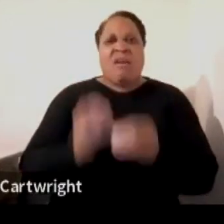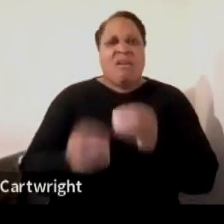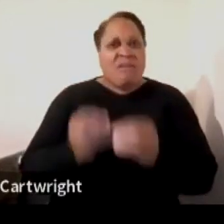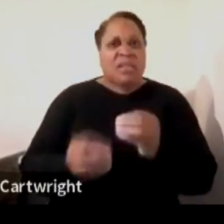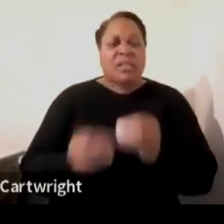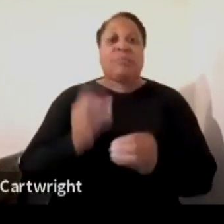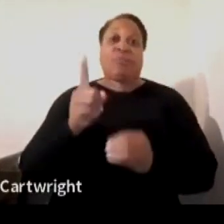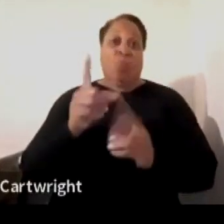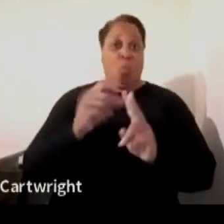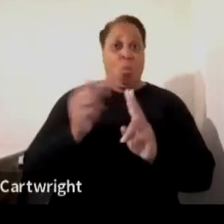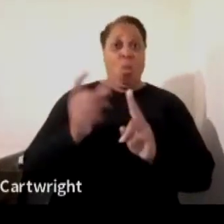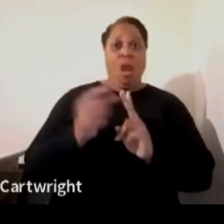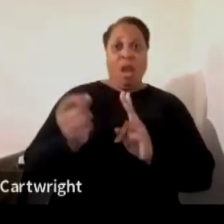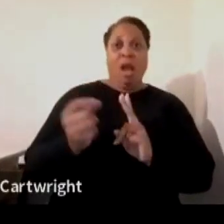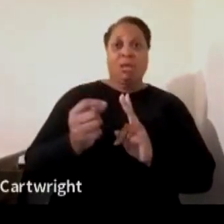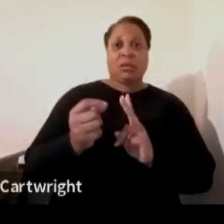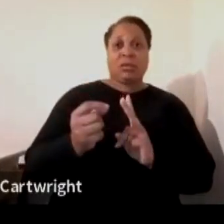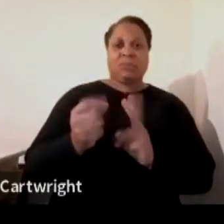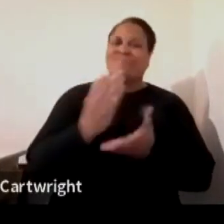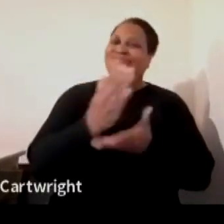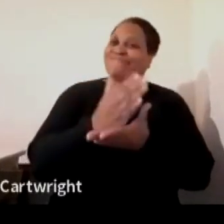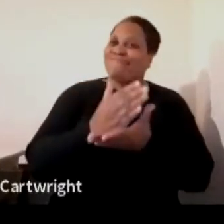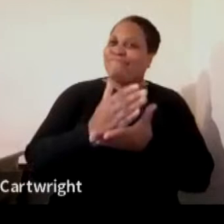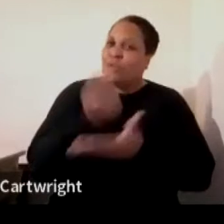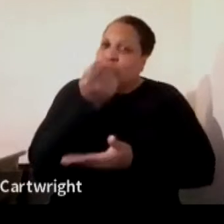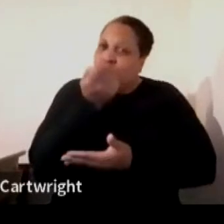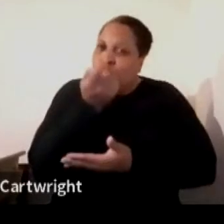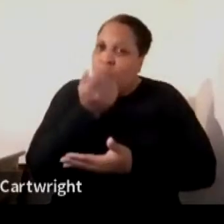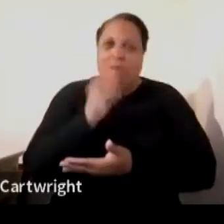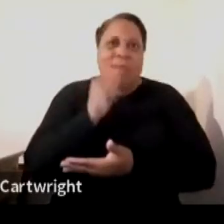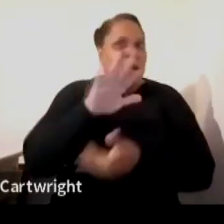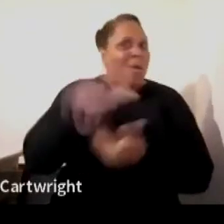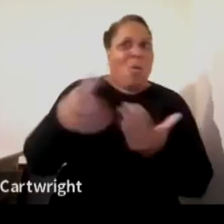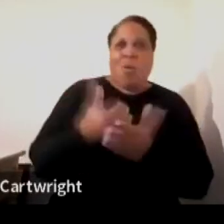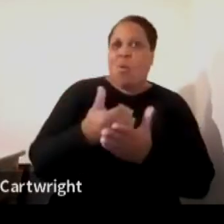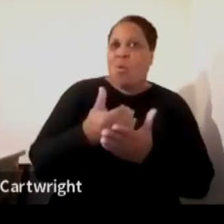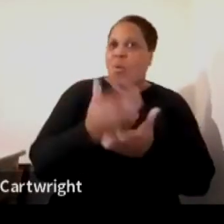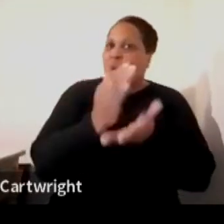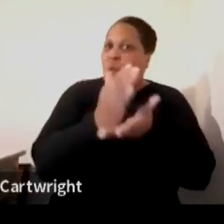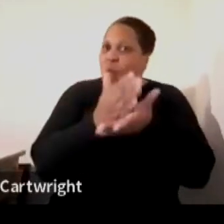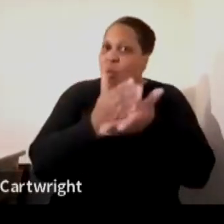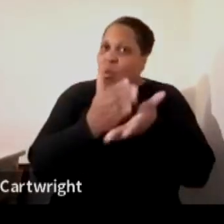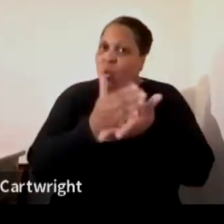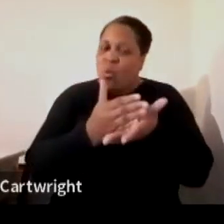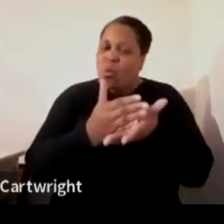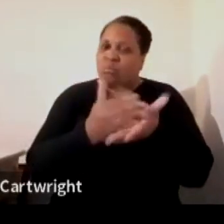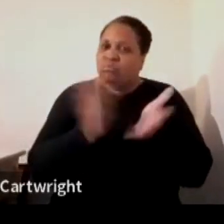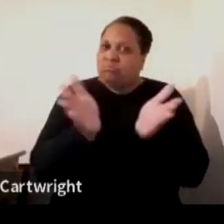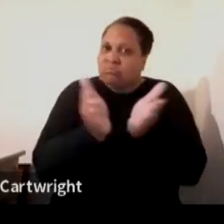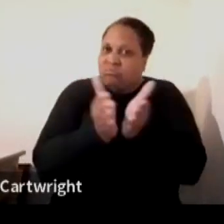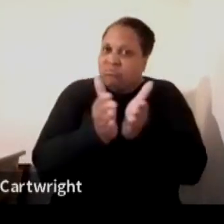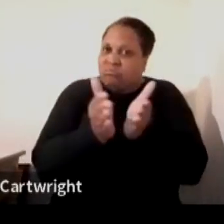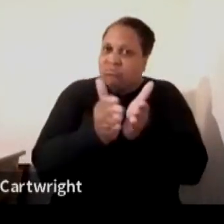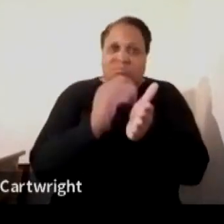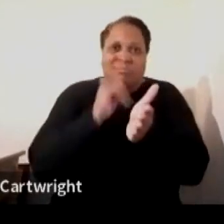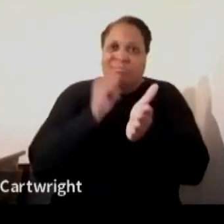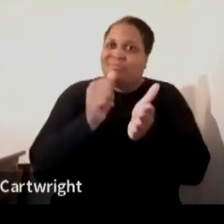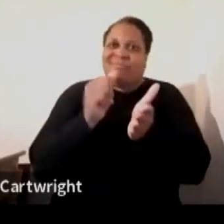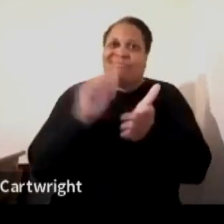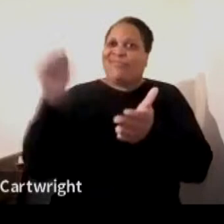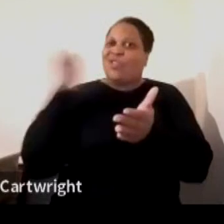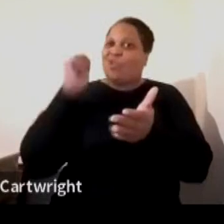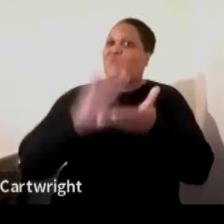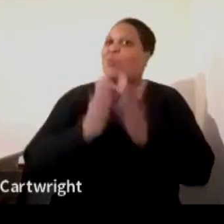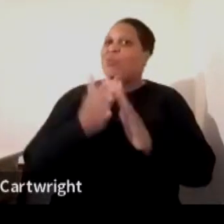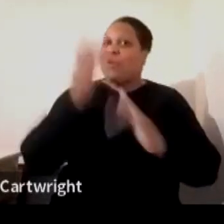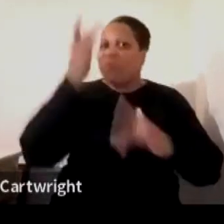been to give a small portion of the virus, not the whole thing, just a small part that wouldn't necessarily get you sick, but would allow your body to